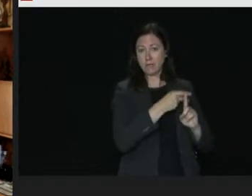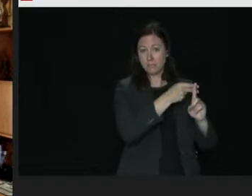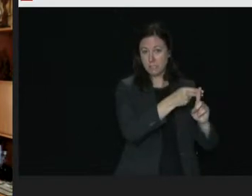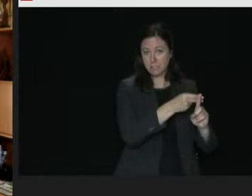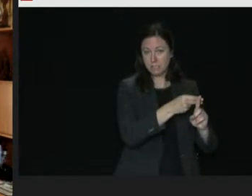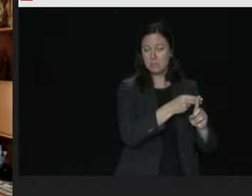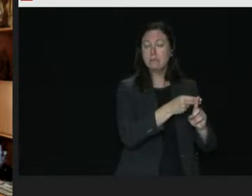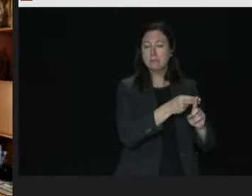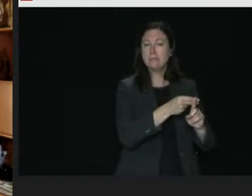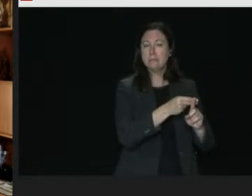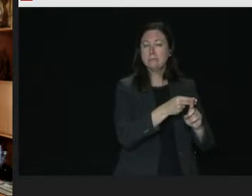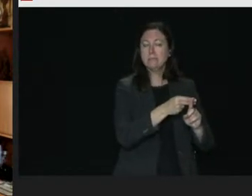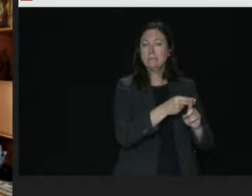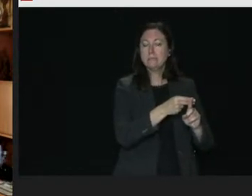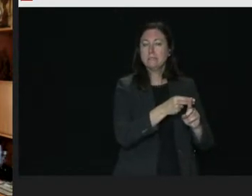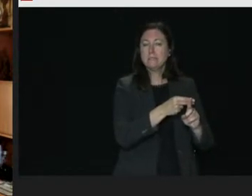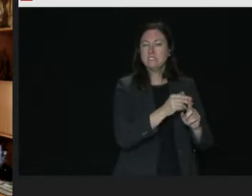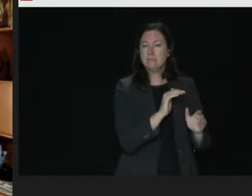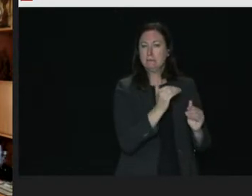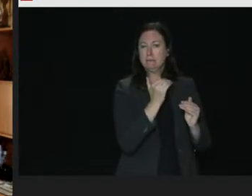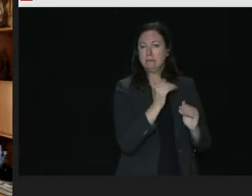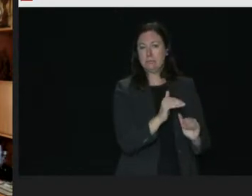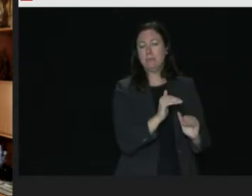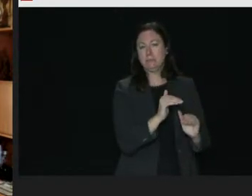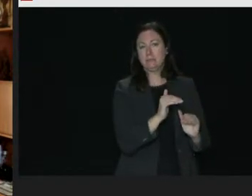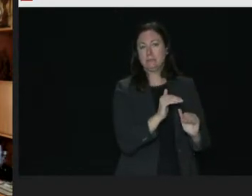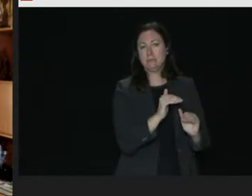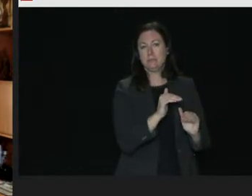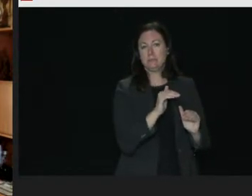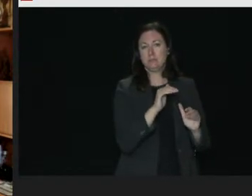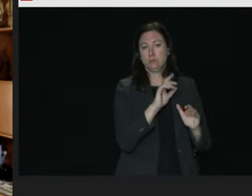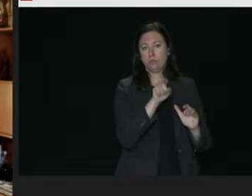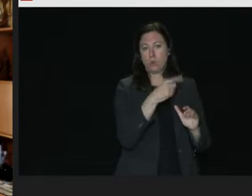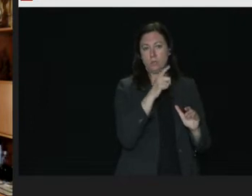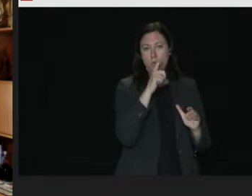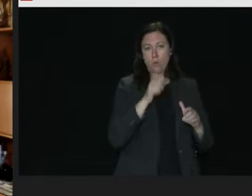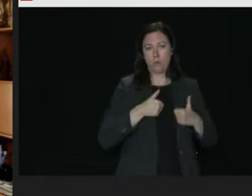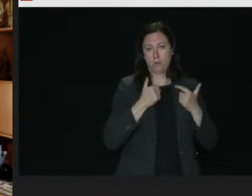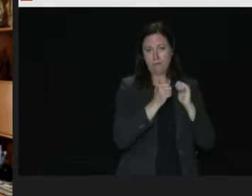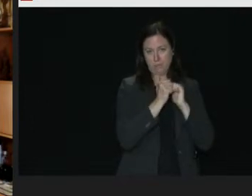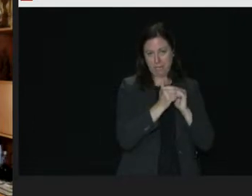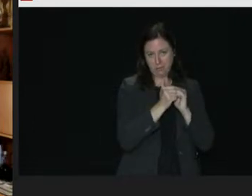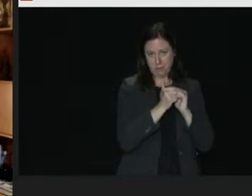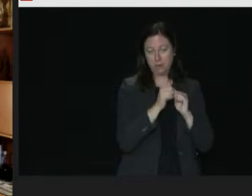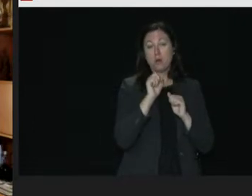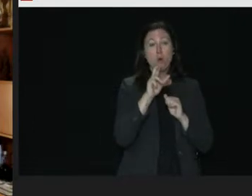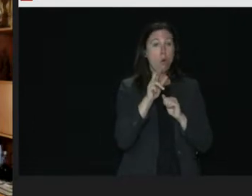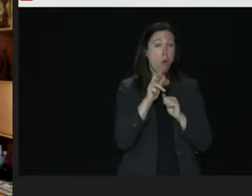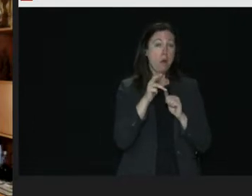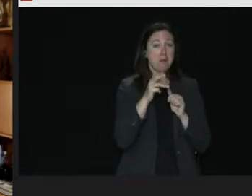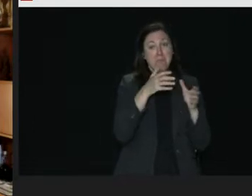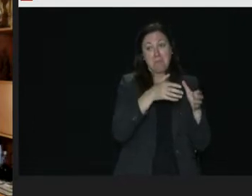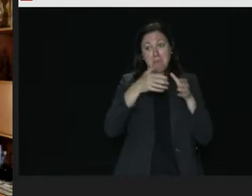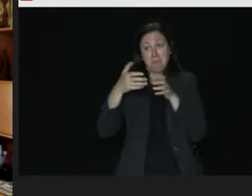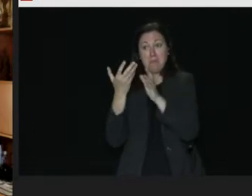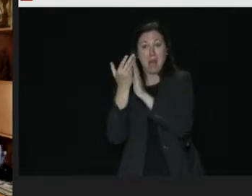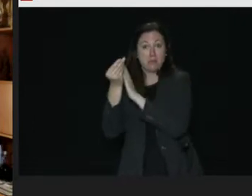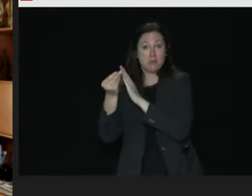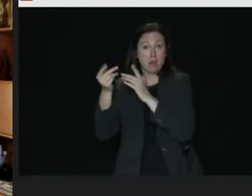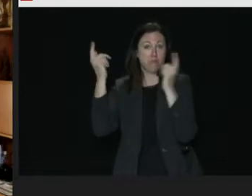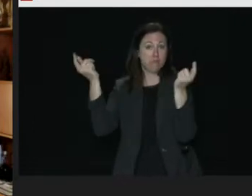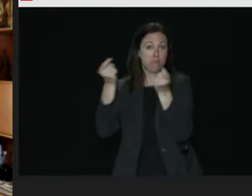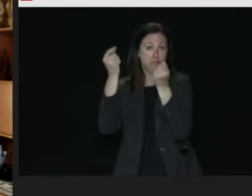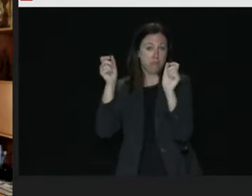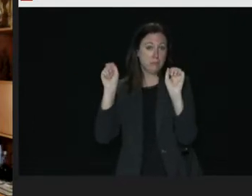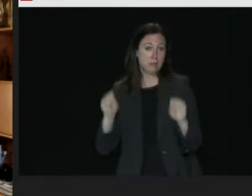recommended to limit indoor gatherings to household members only or to have outdoor gatherings where possible.